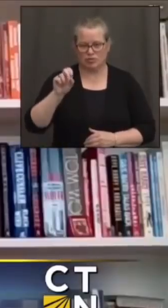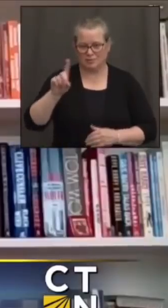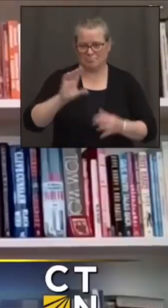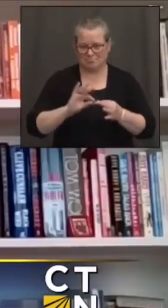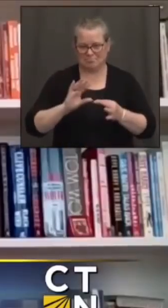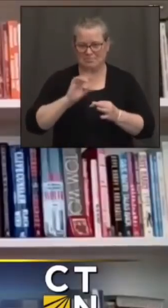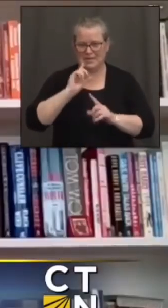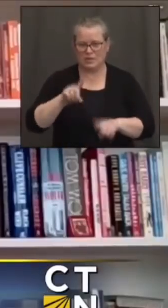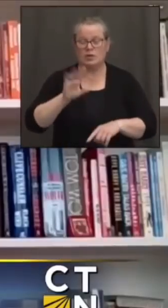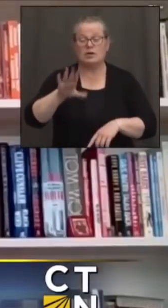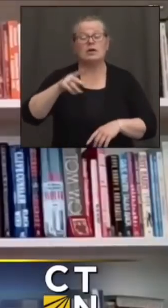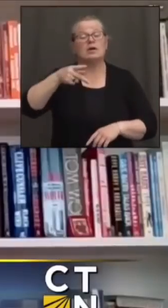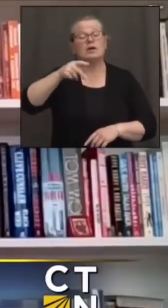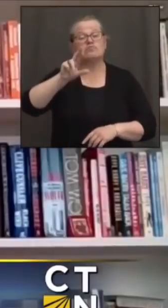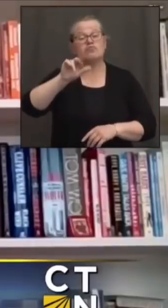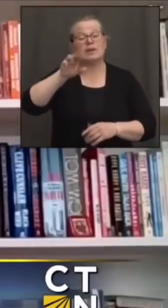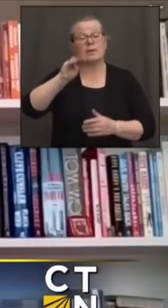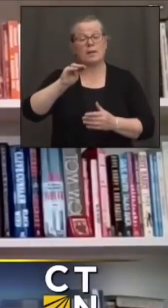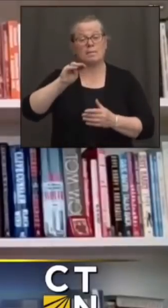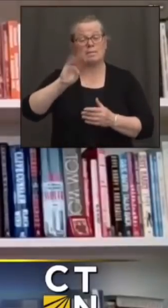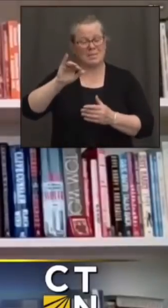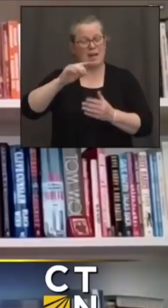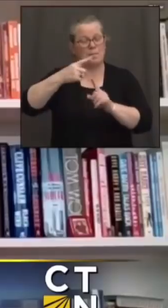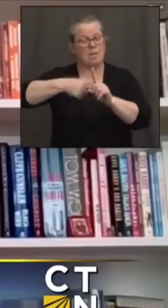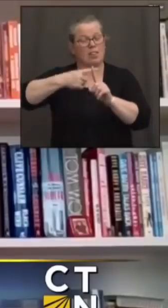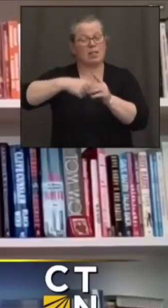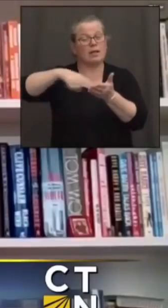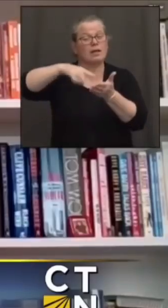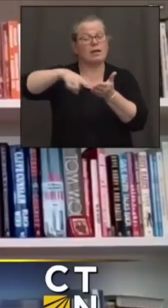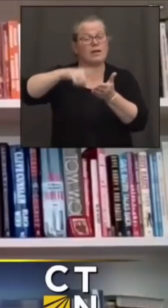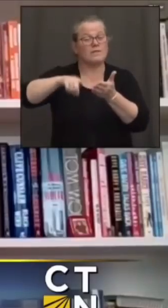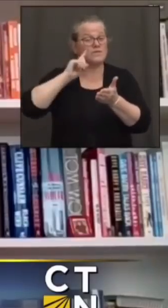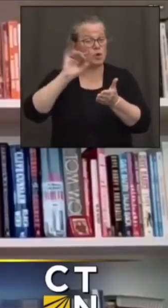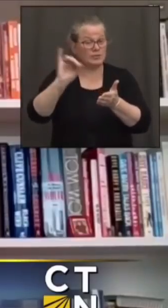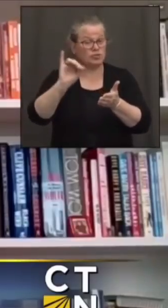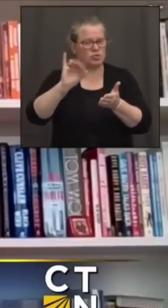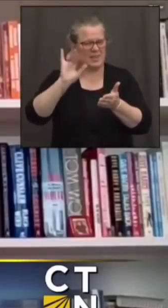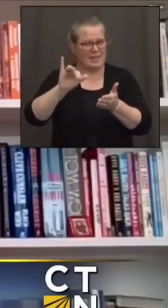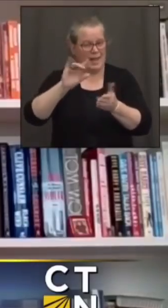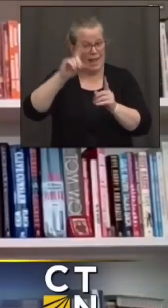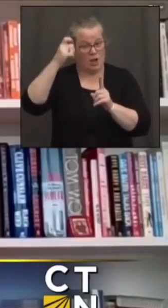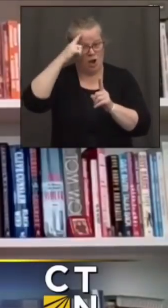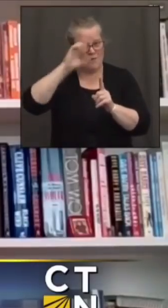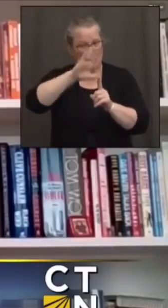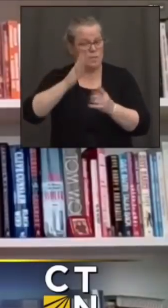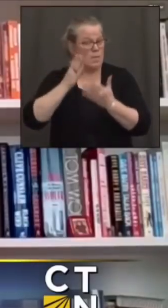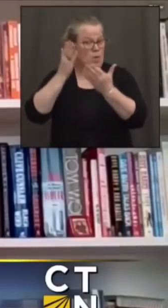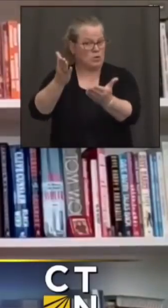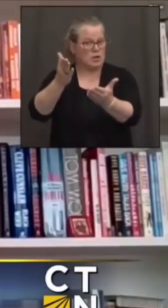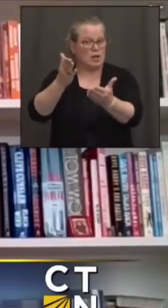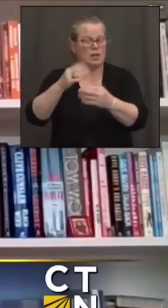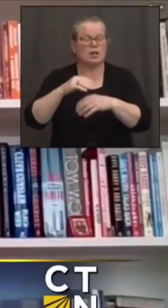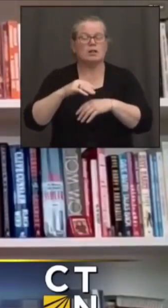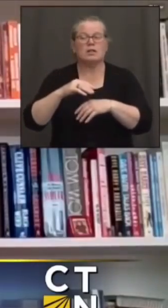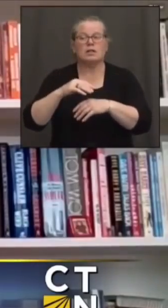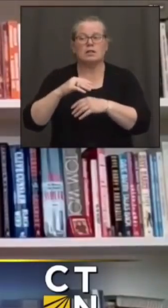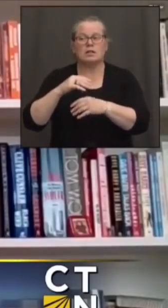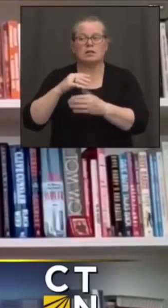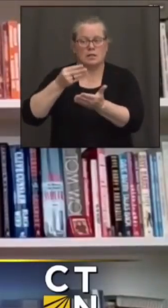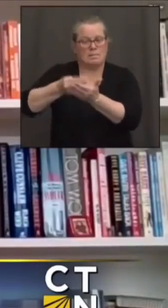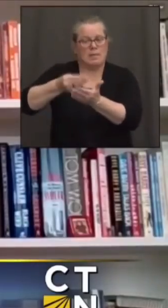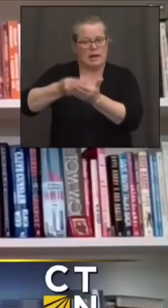The premium support is the governor's proposal is funded through the